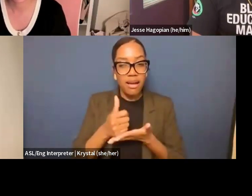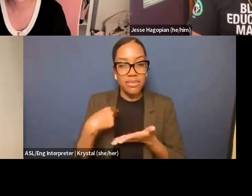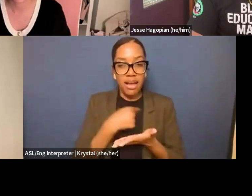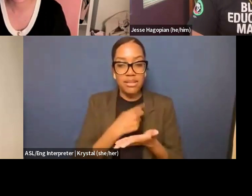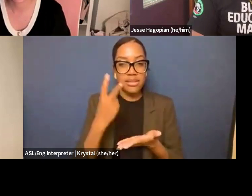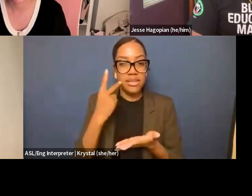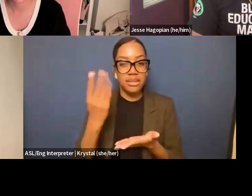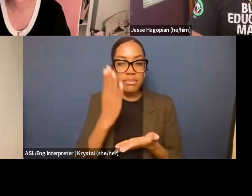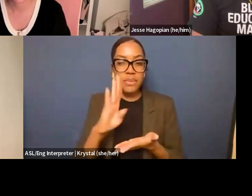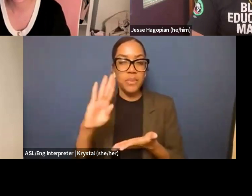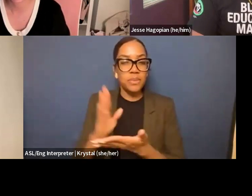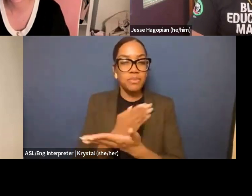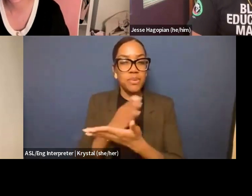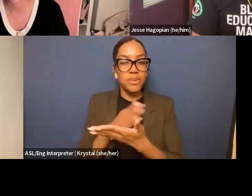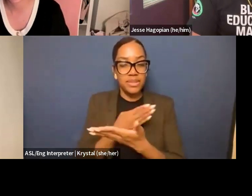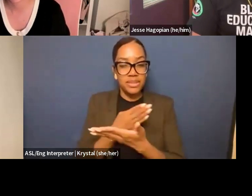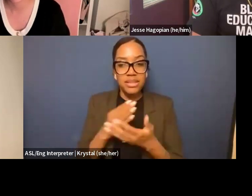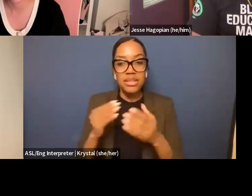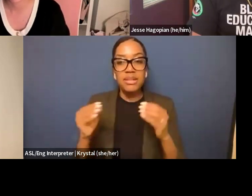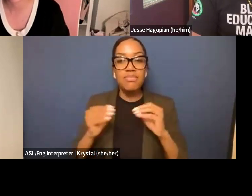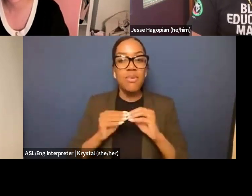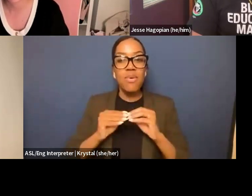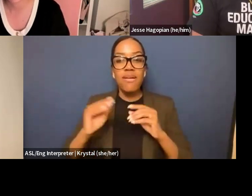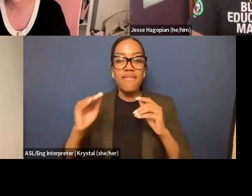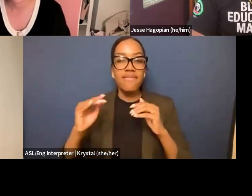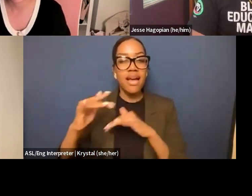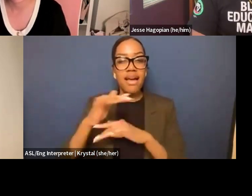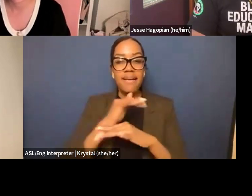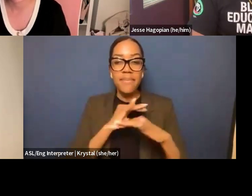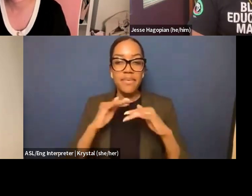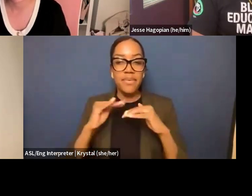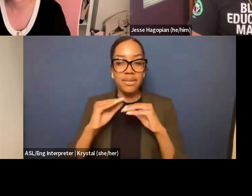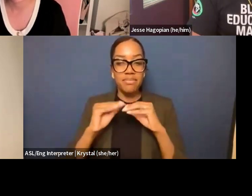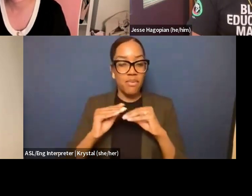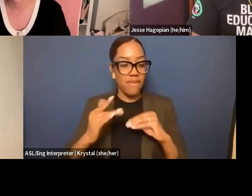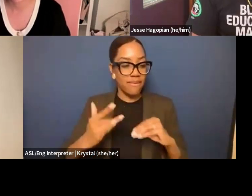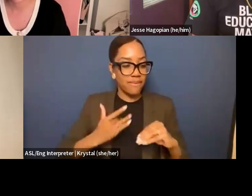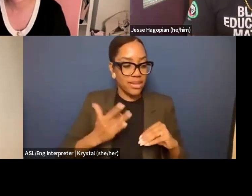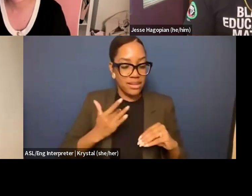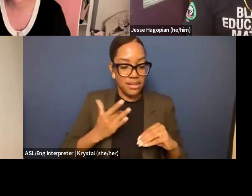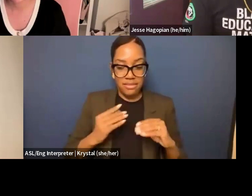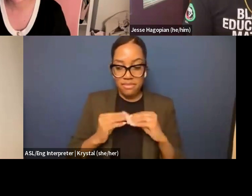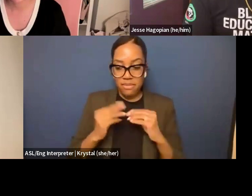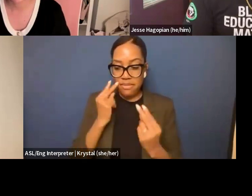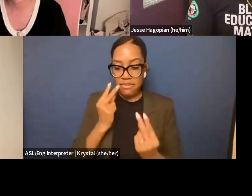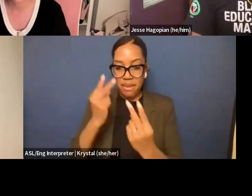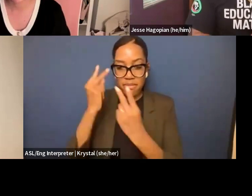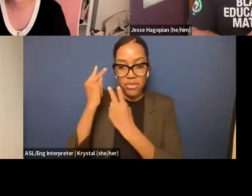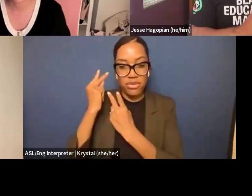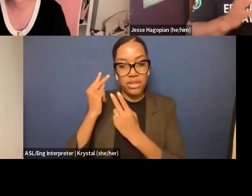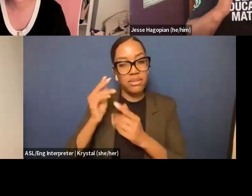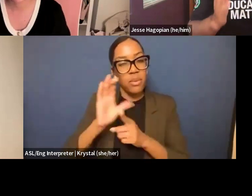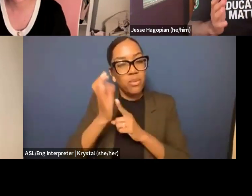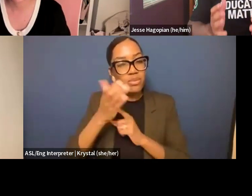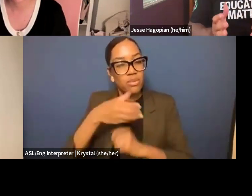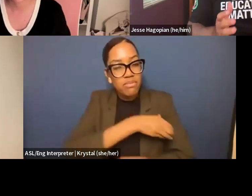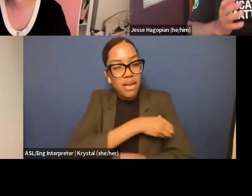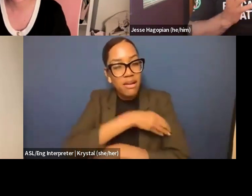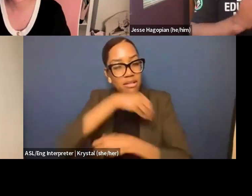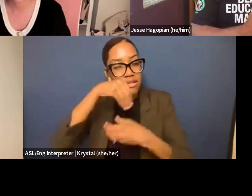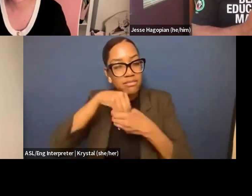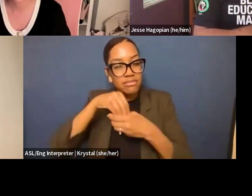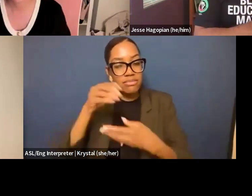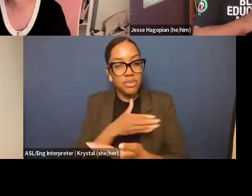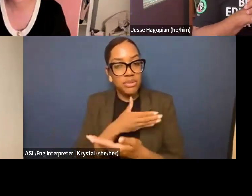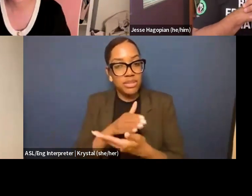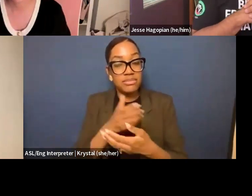full of feeling and memory and cultural power. And the way you help us understand that we can't understand Black people